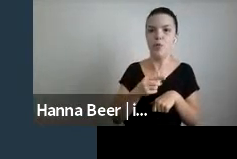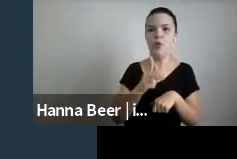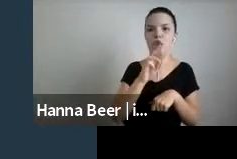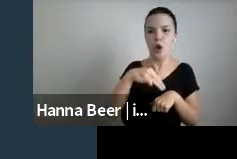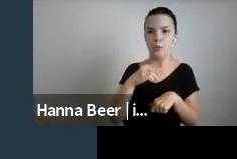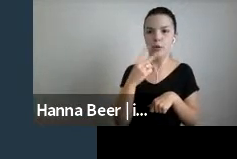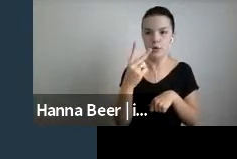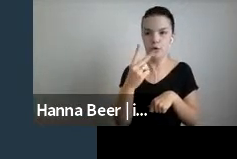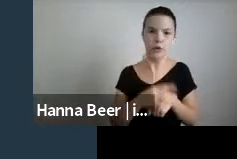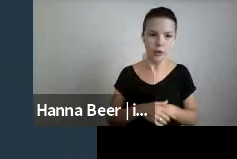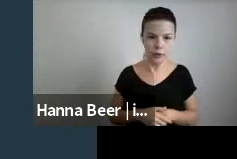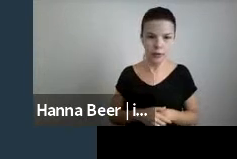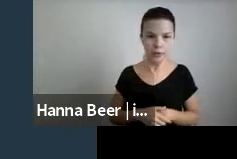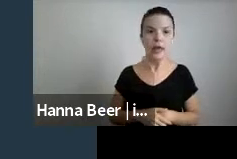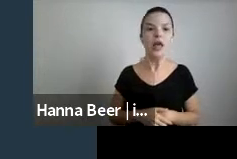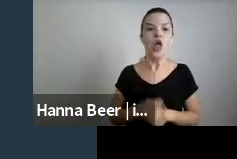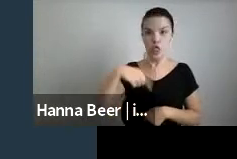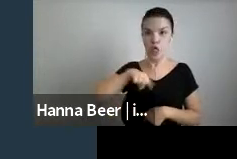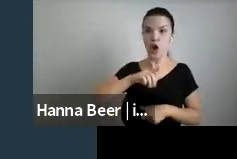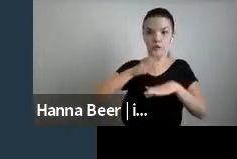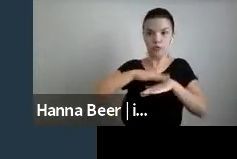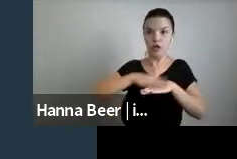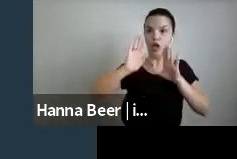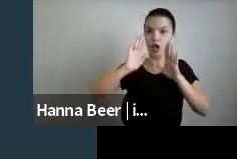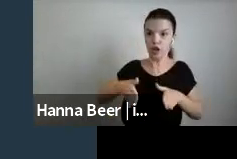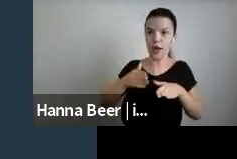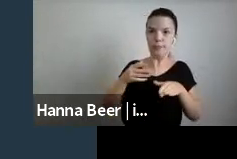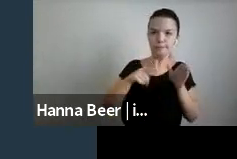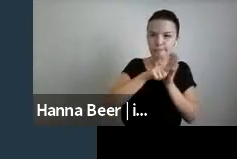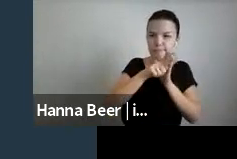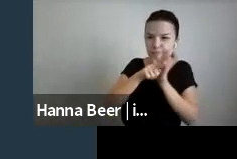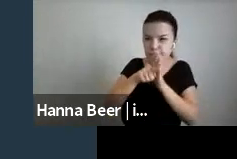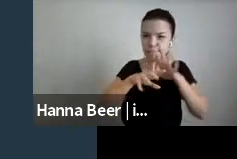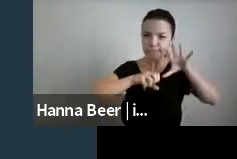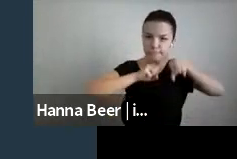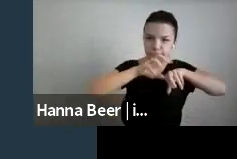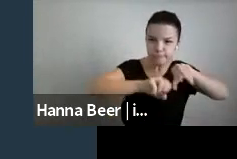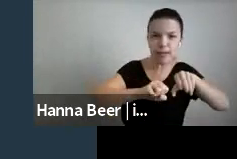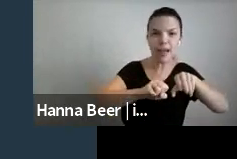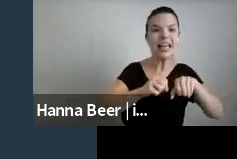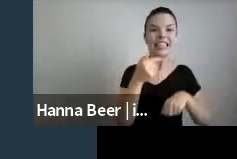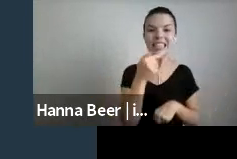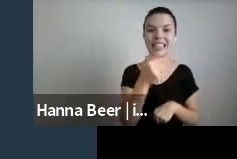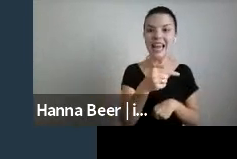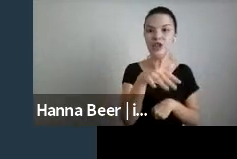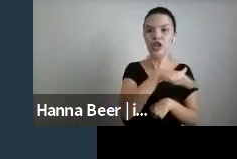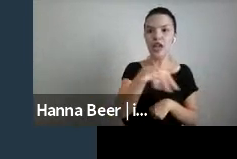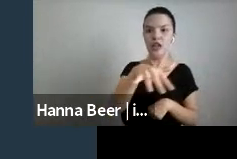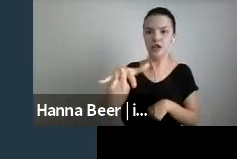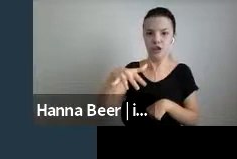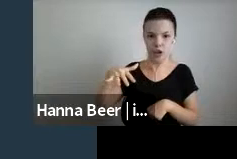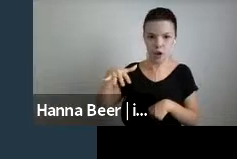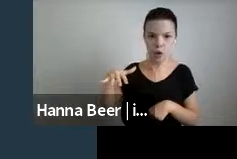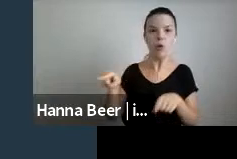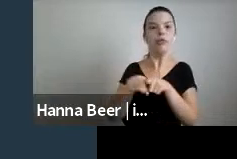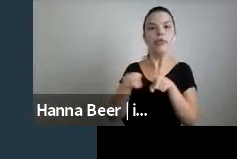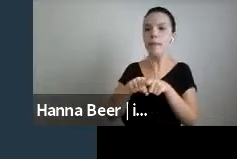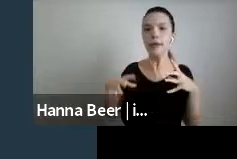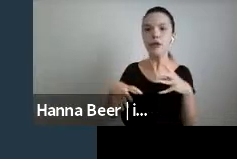Southern Hemisphere, we've involved 205 experts, covered